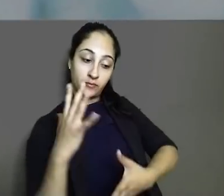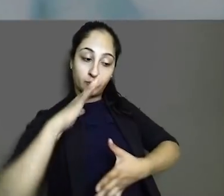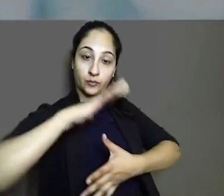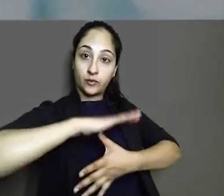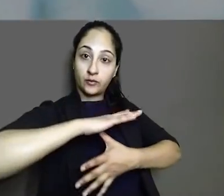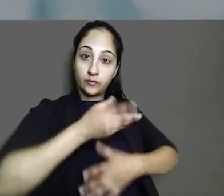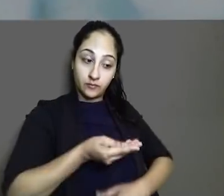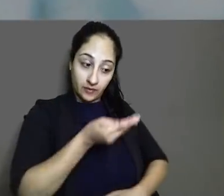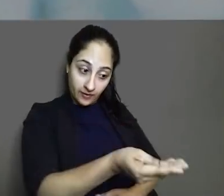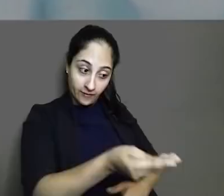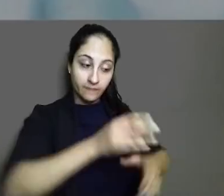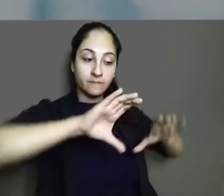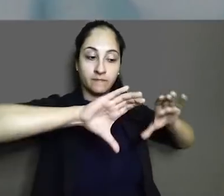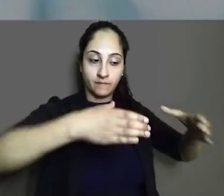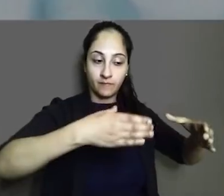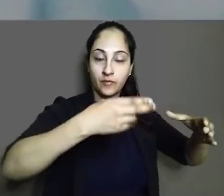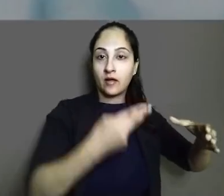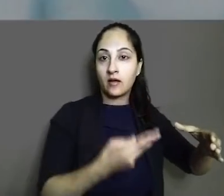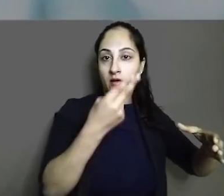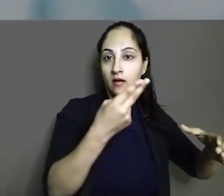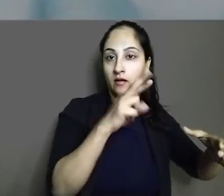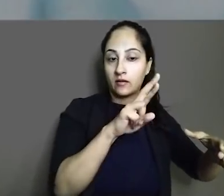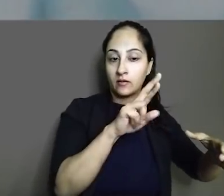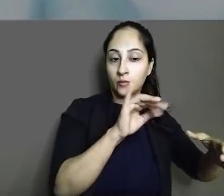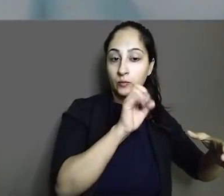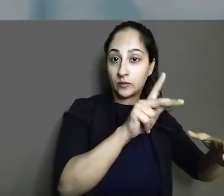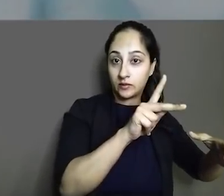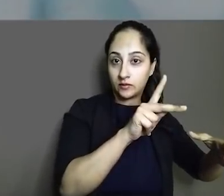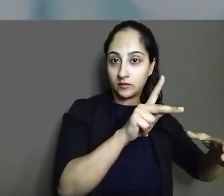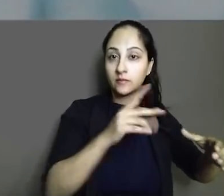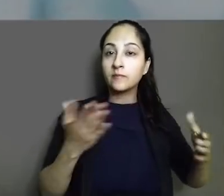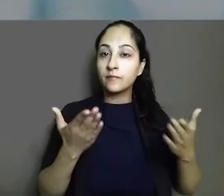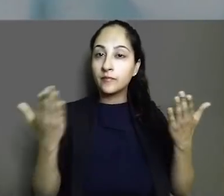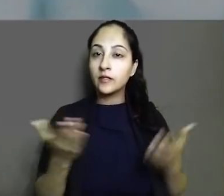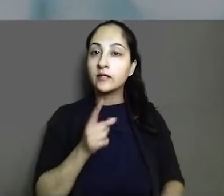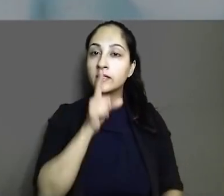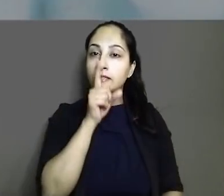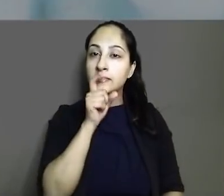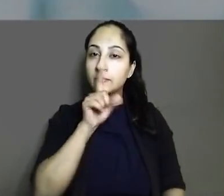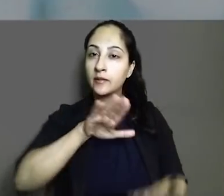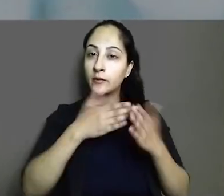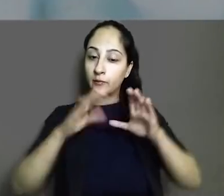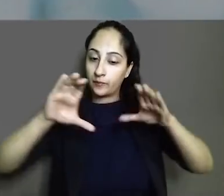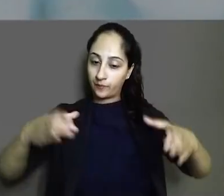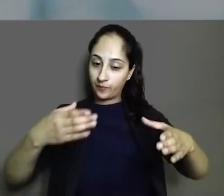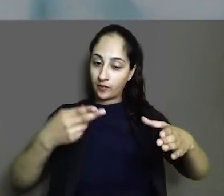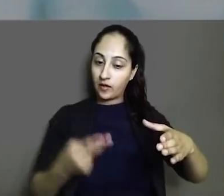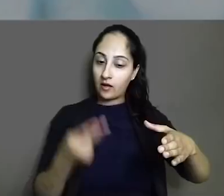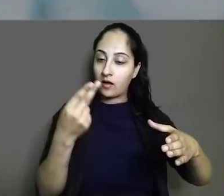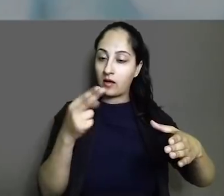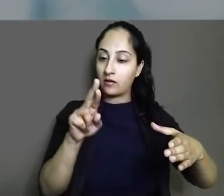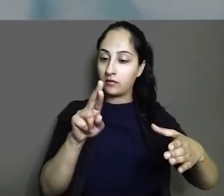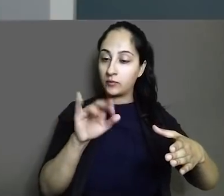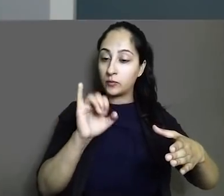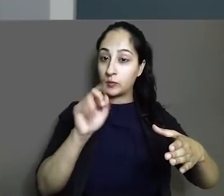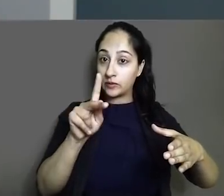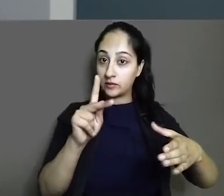vaccine first. So are there people in the Jamaat who are at higher risk, and will they be prioritized? Dr. Ismail, why don't we start with